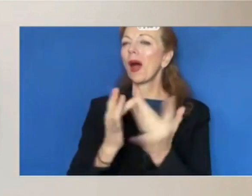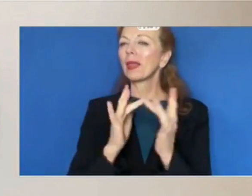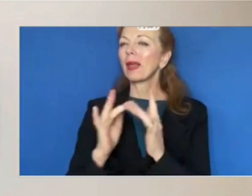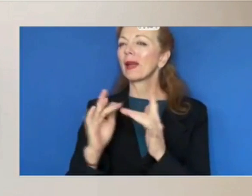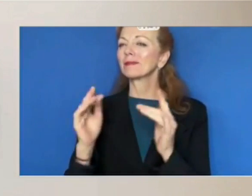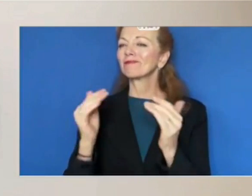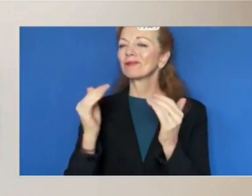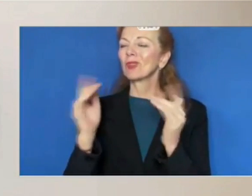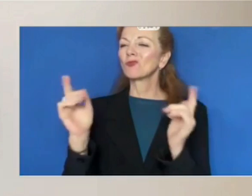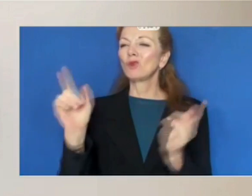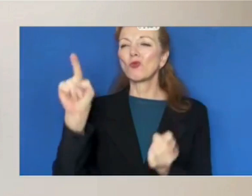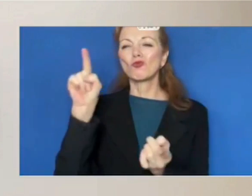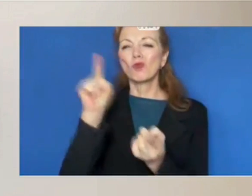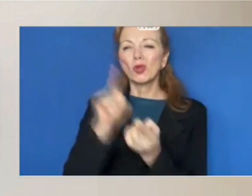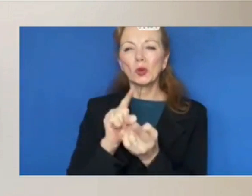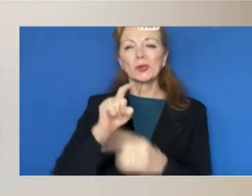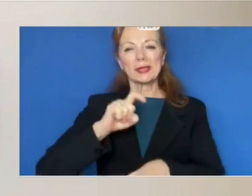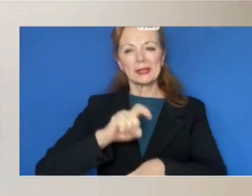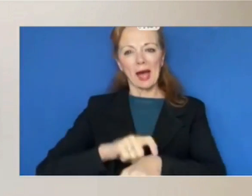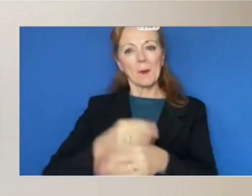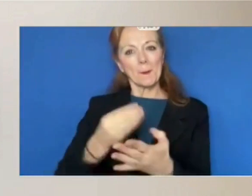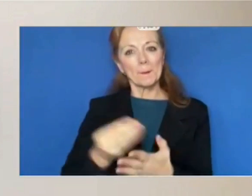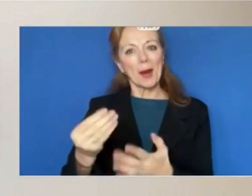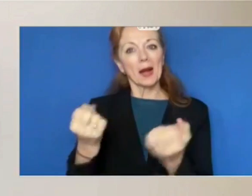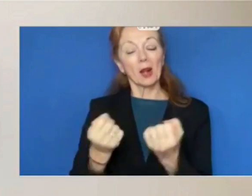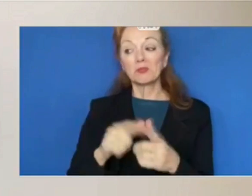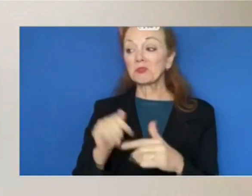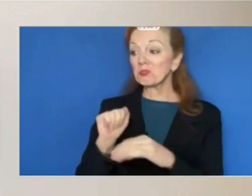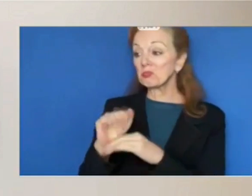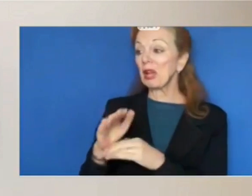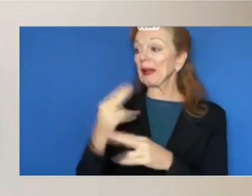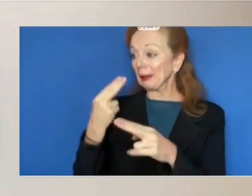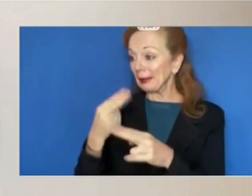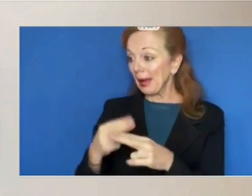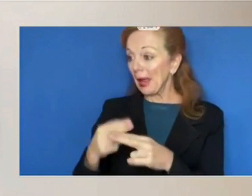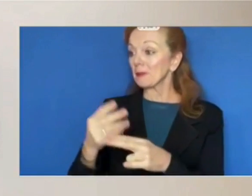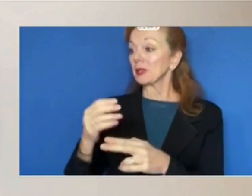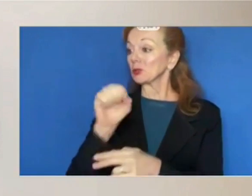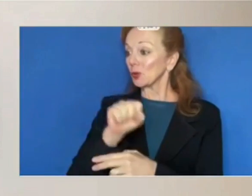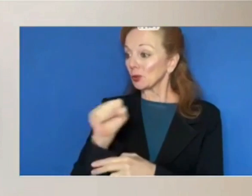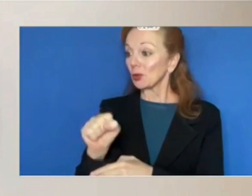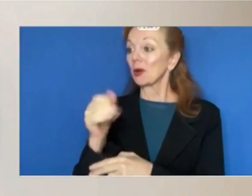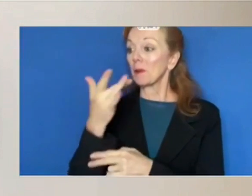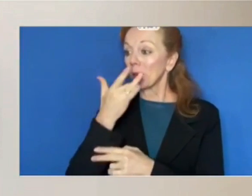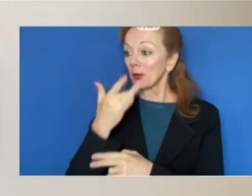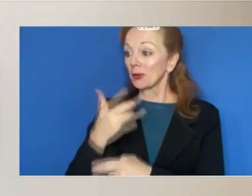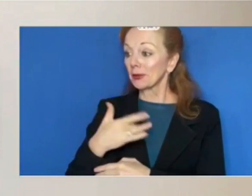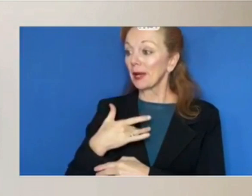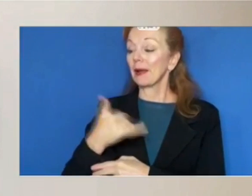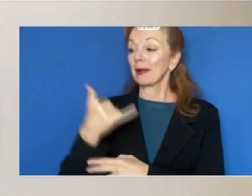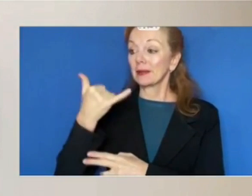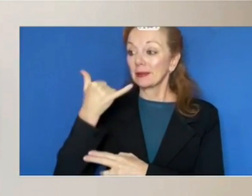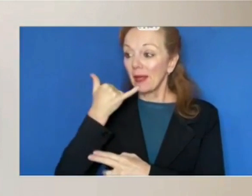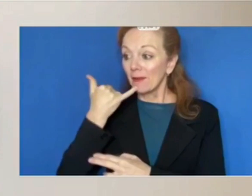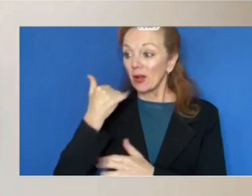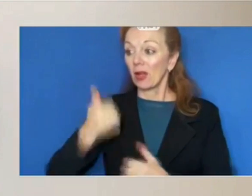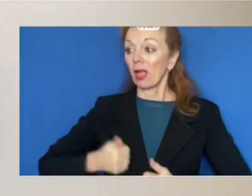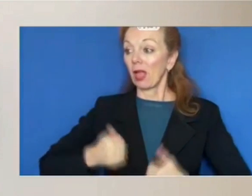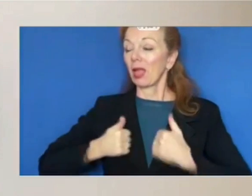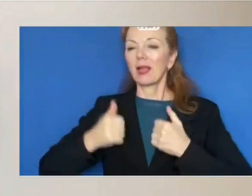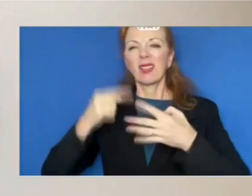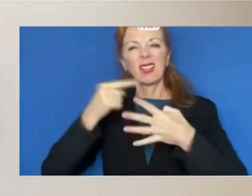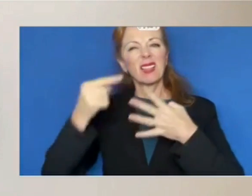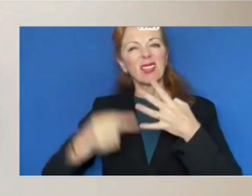online, you're going to submit your name, your social, your date of birth, addresses, telephone number, just the typical stuff that you would do to obtain any